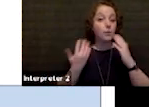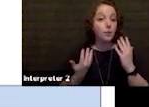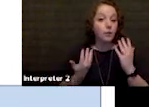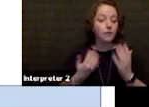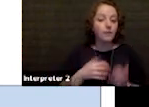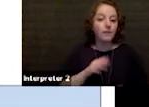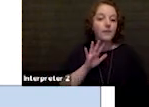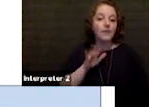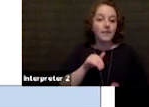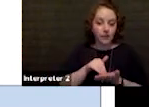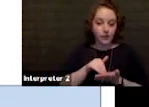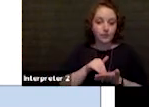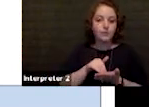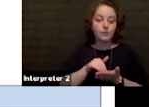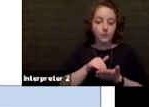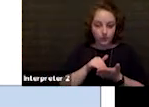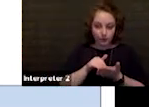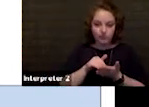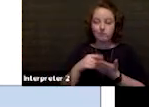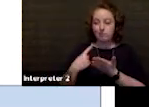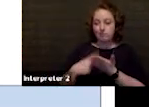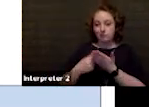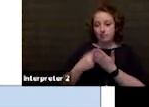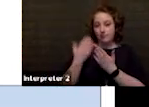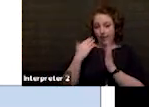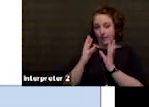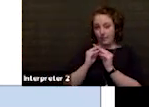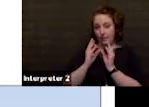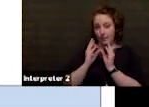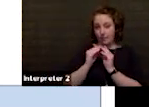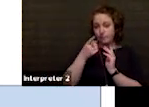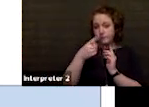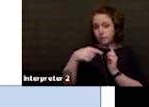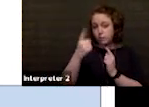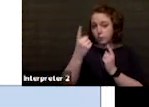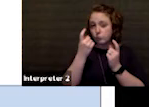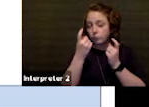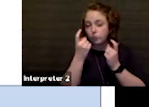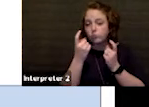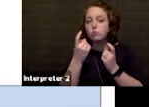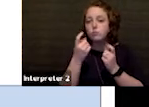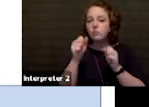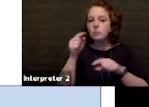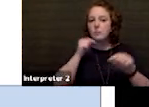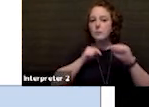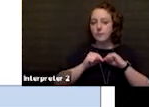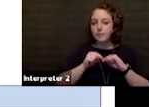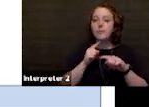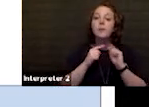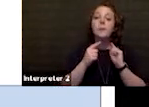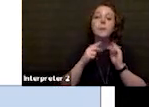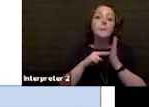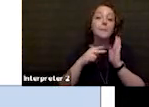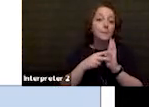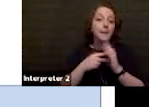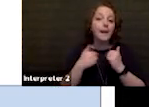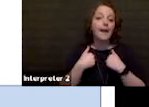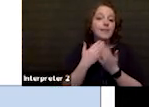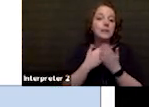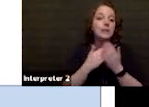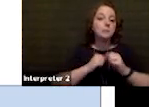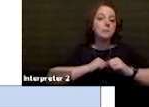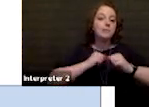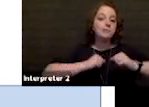we reviewed last meeting. If we have questions about this, we can come back to it. But essentially, we've got a little bit of extra space. So when we're talking